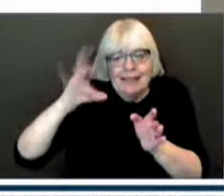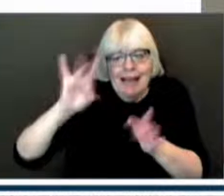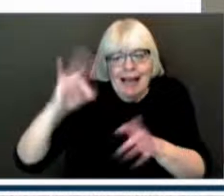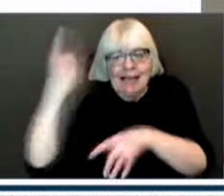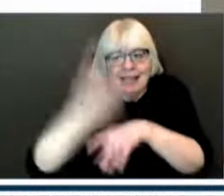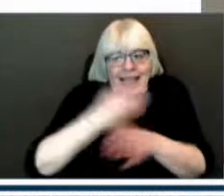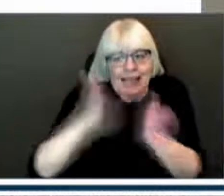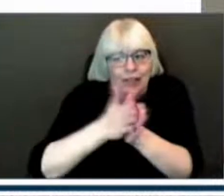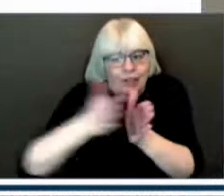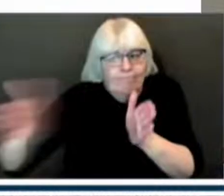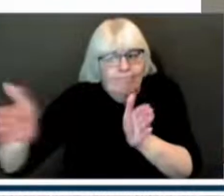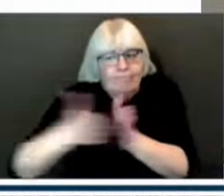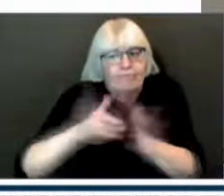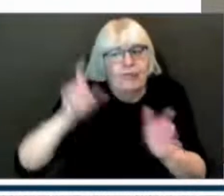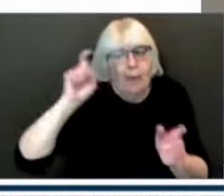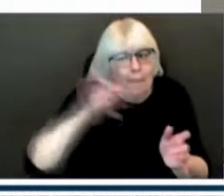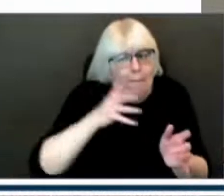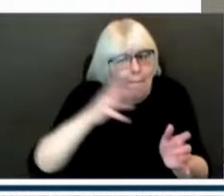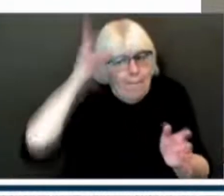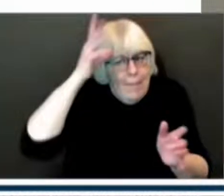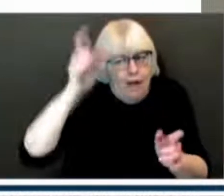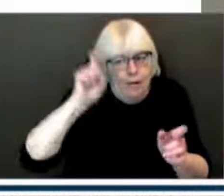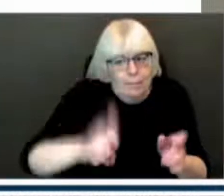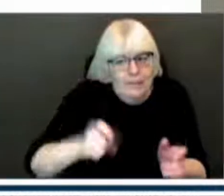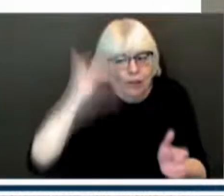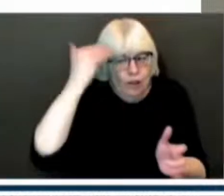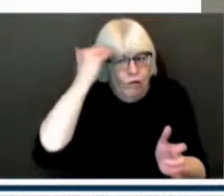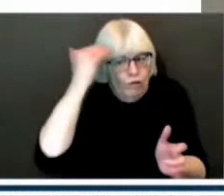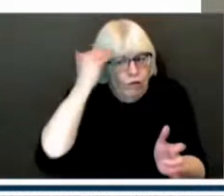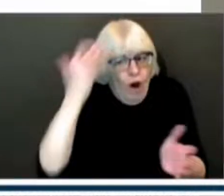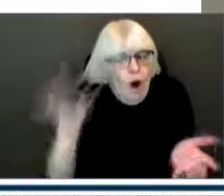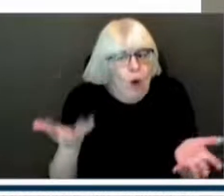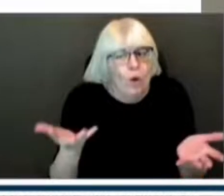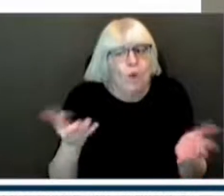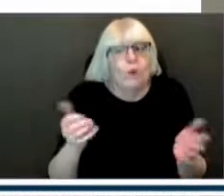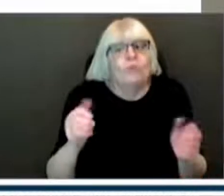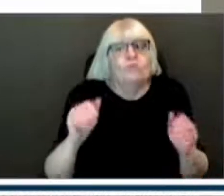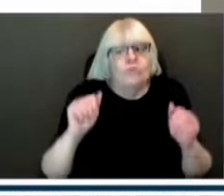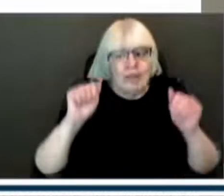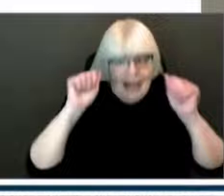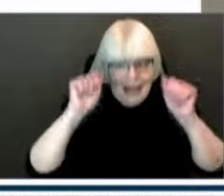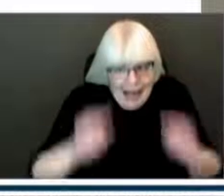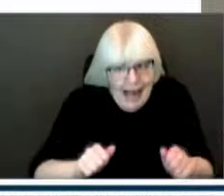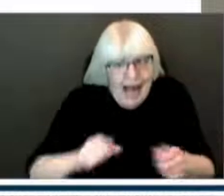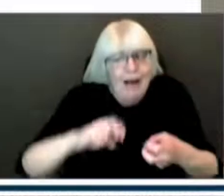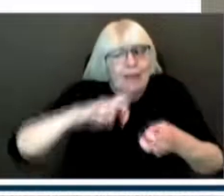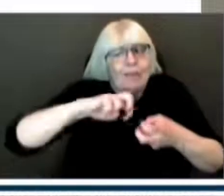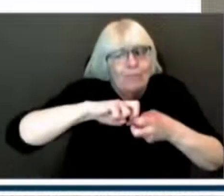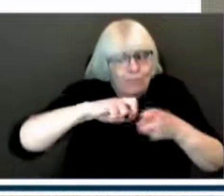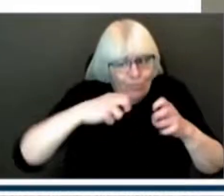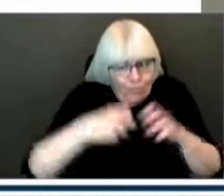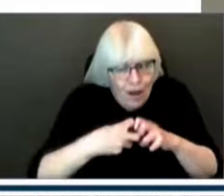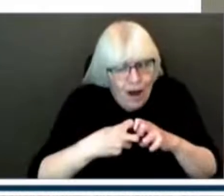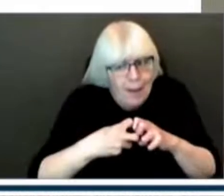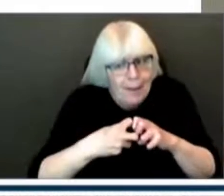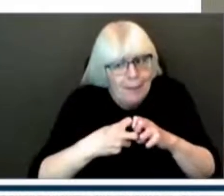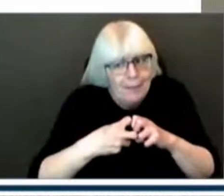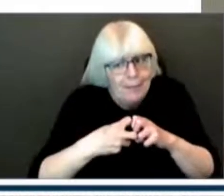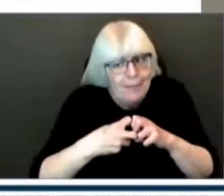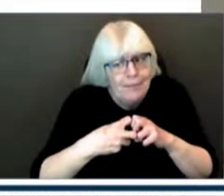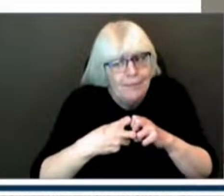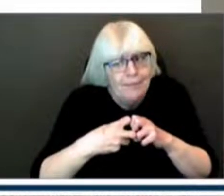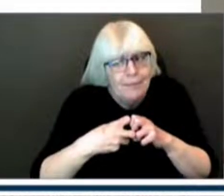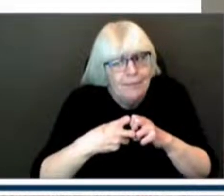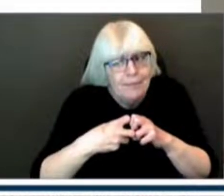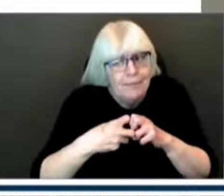age group, and there is still the rare risk of myocarditis and pericarditis following vaccination. So the